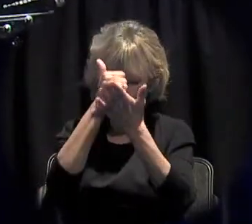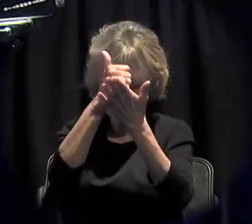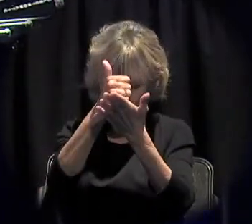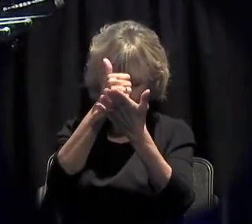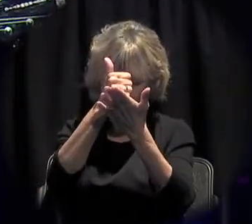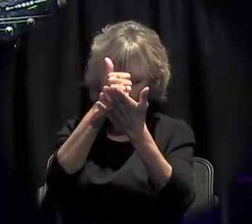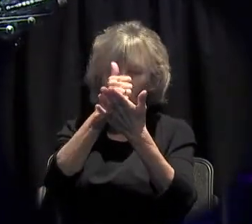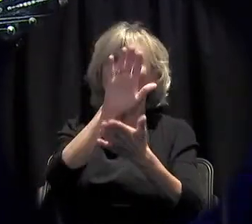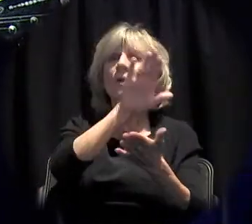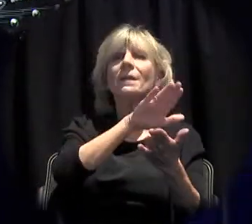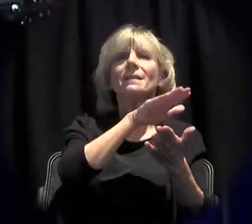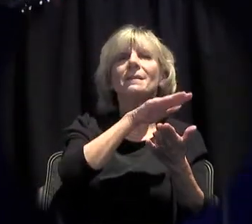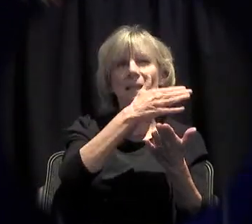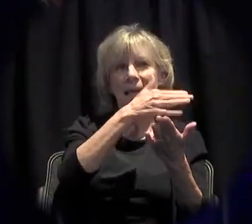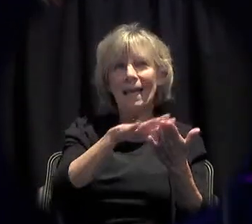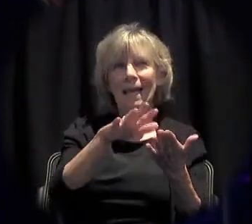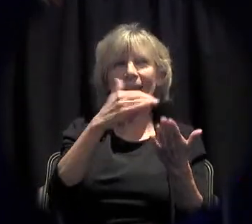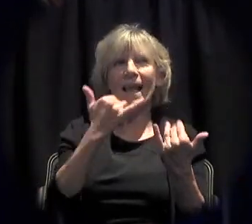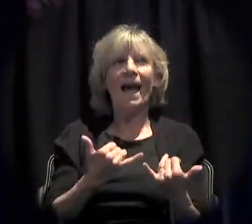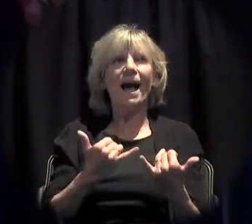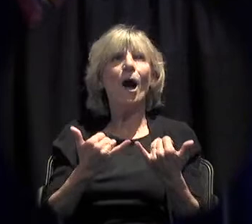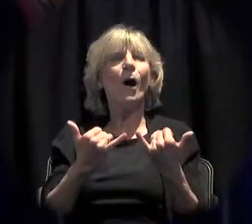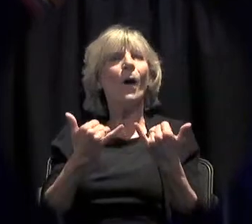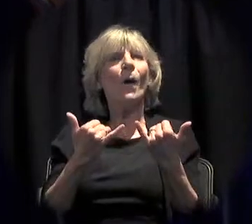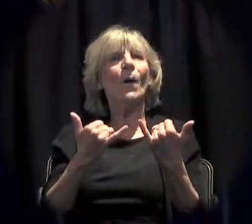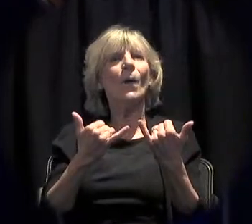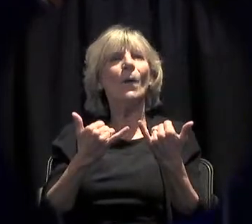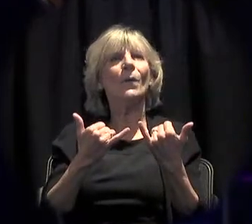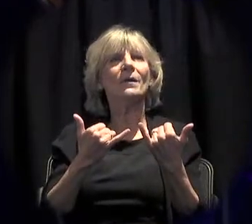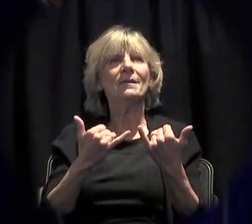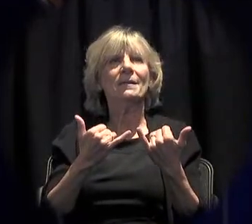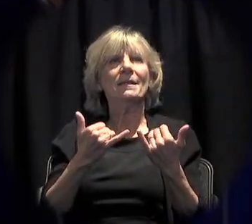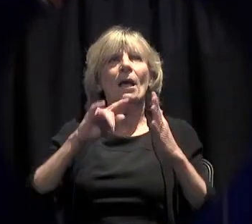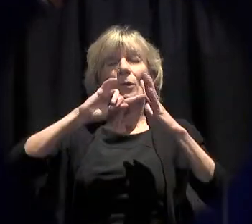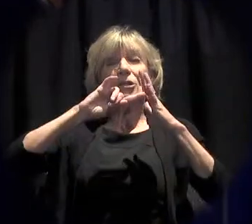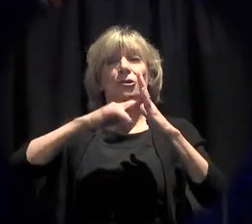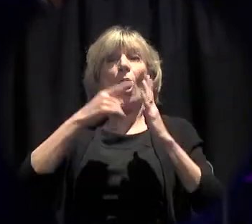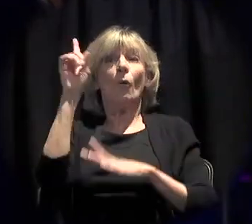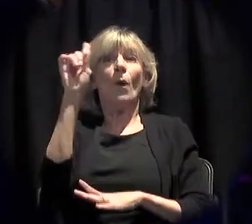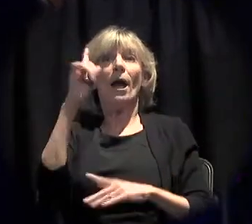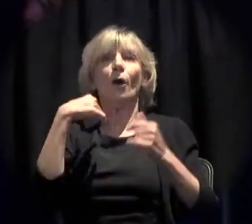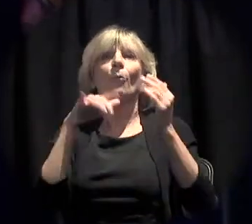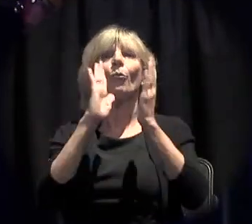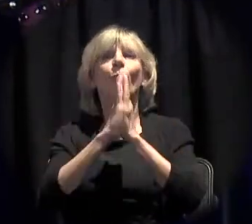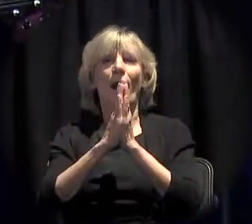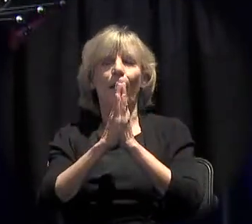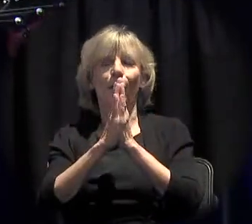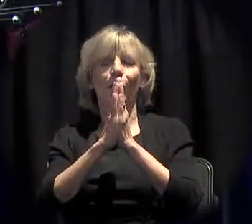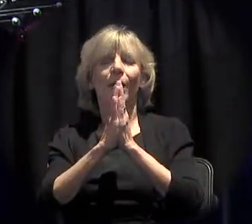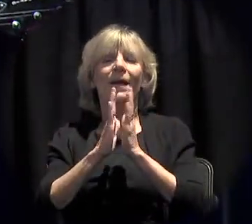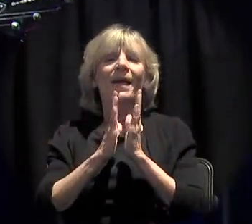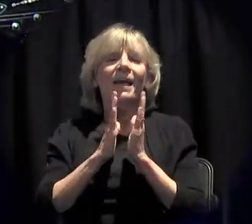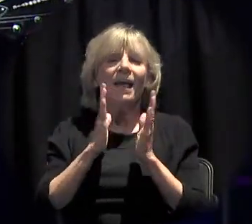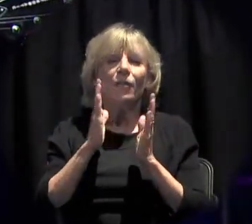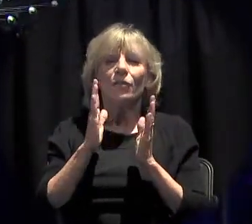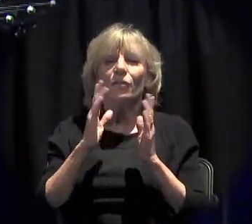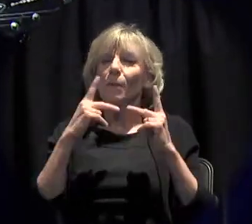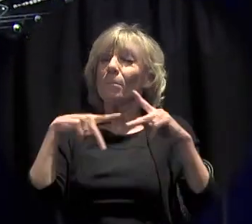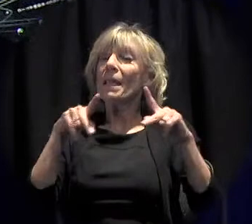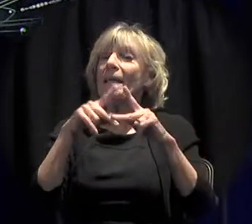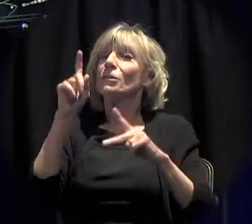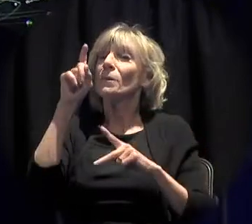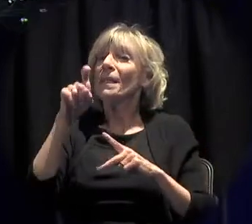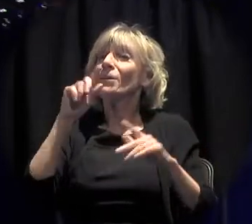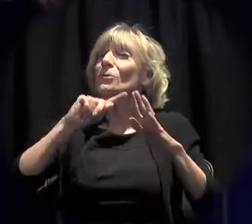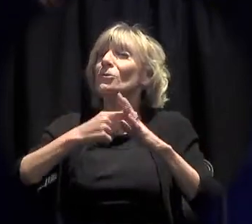that declares that, and declares that the place that we start is in prayer. The place that we begin for anything, any request, is to go to